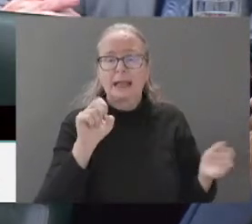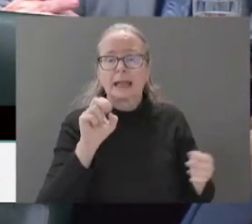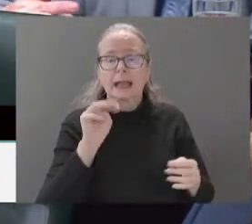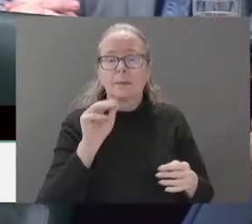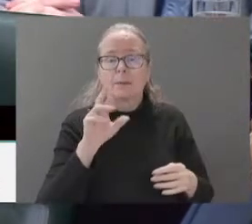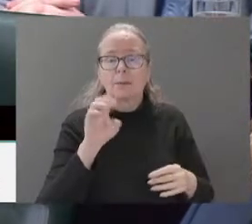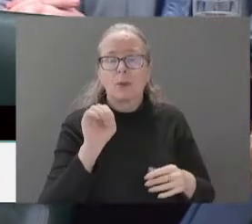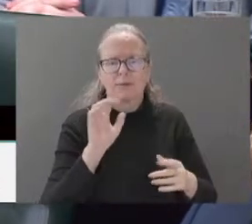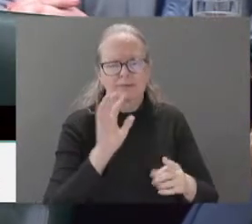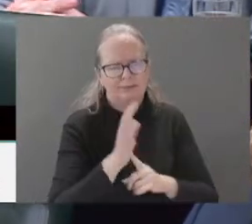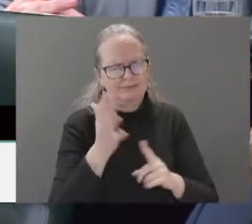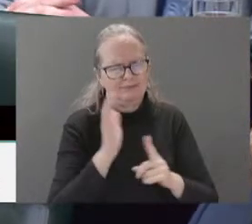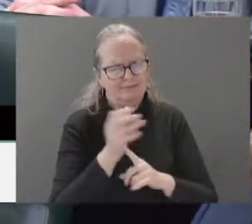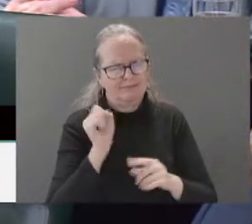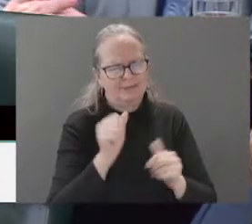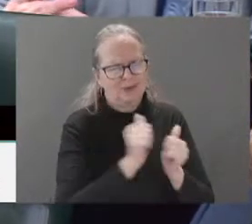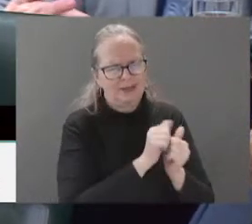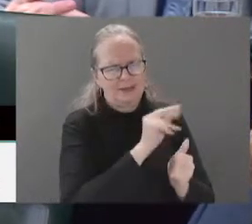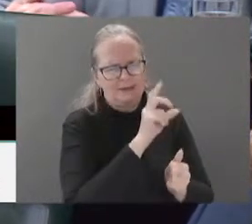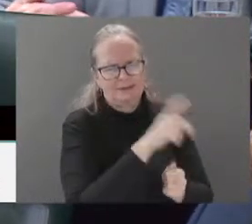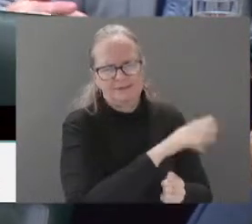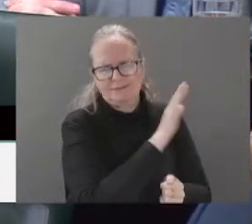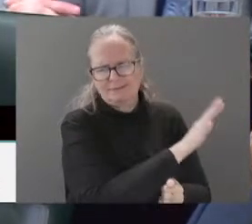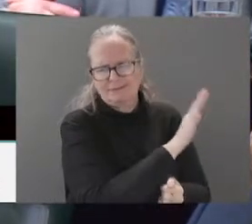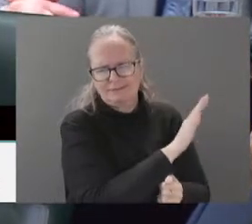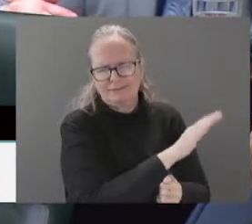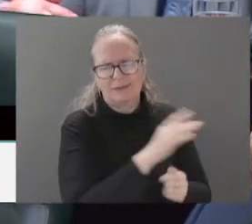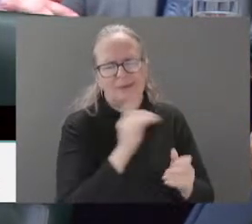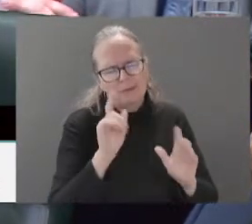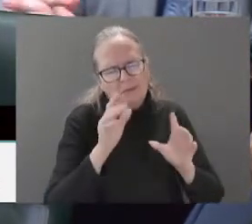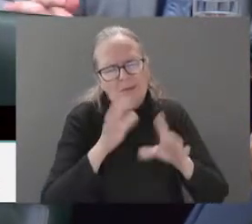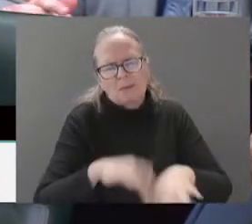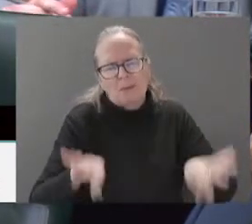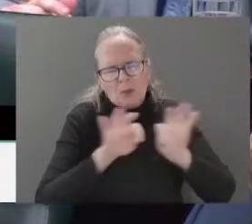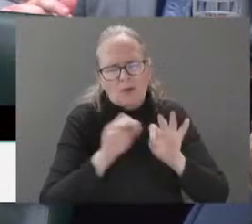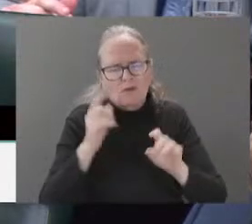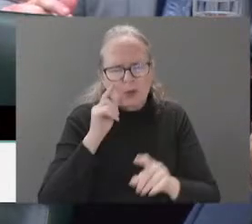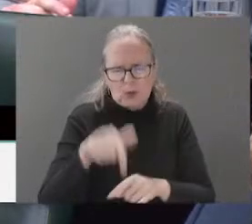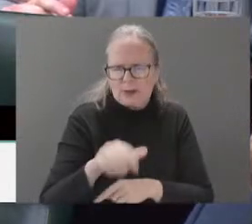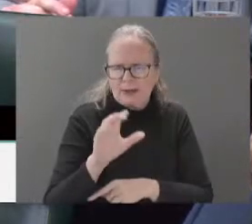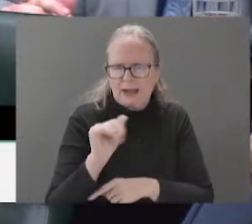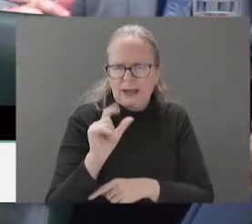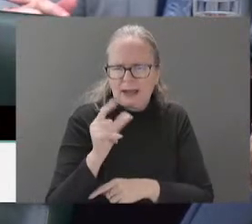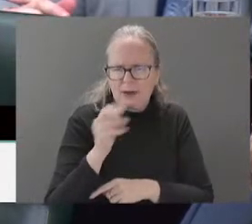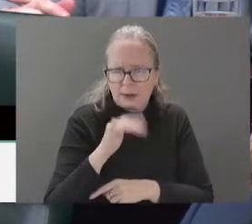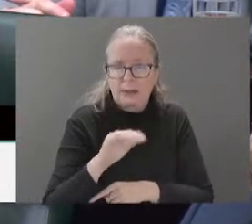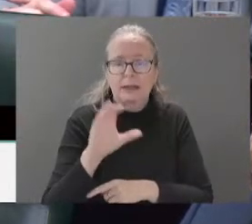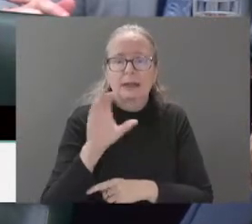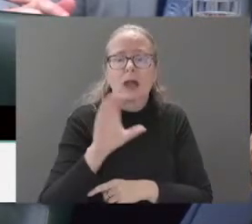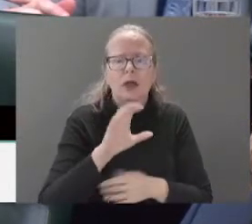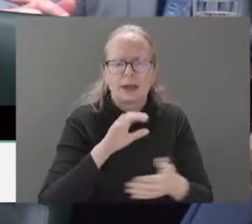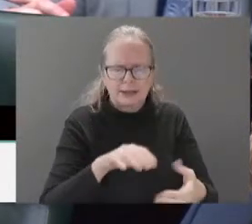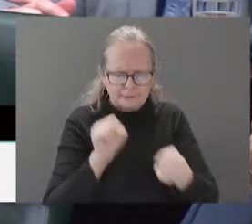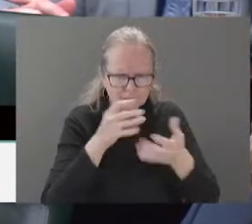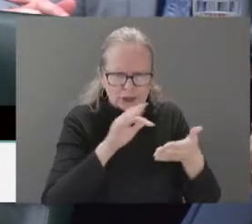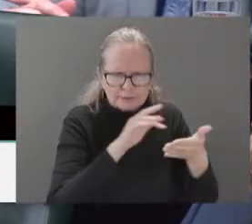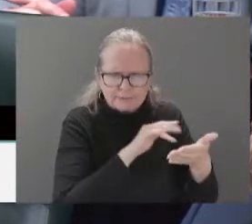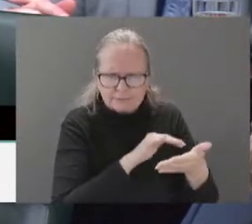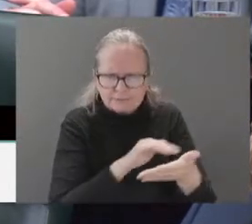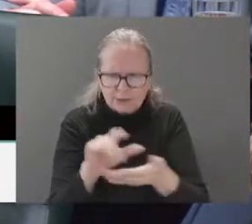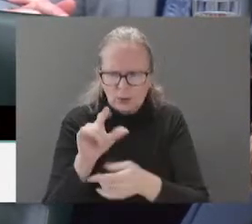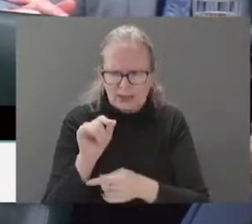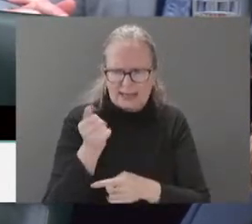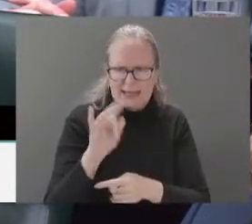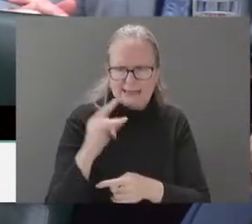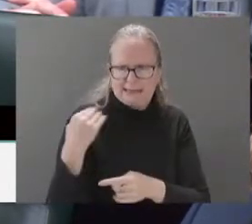Calgary Mr Speaker and Calgary actually initiated a functional planning study in 2018 and is currently conducting a traffic impact assessment for